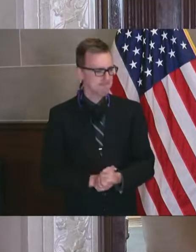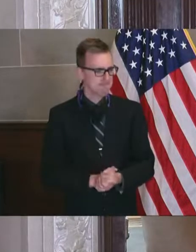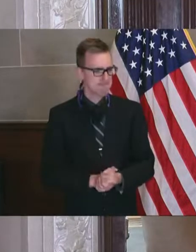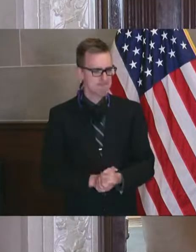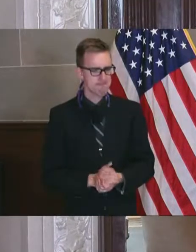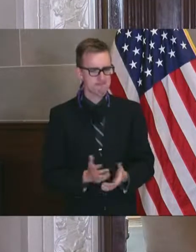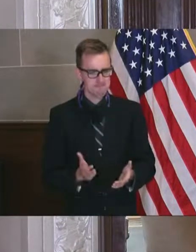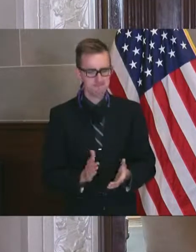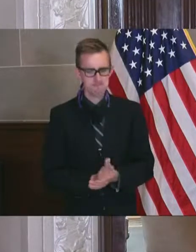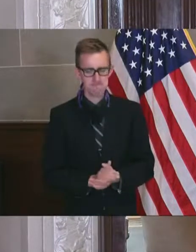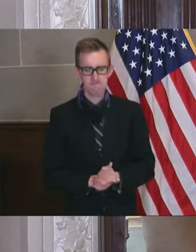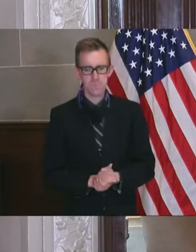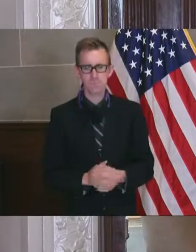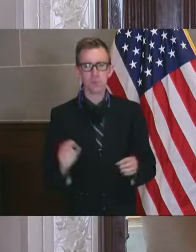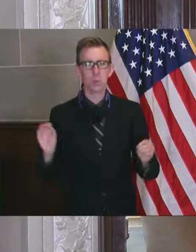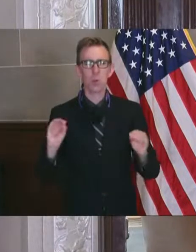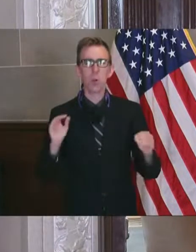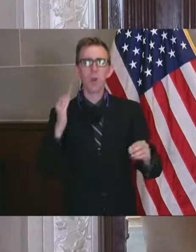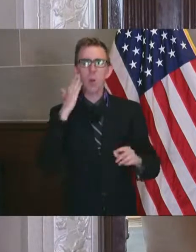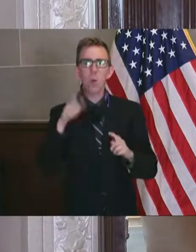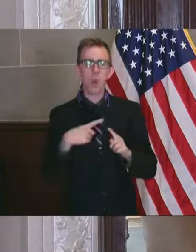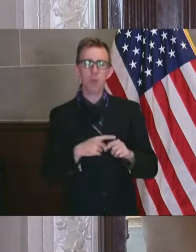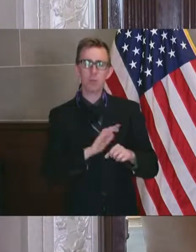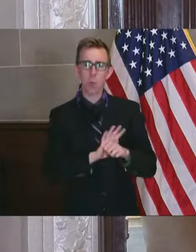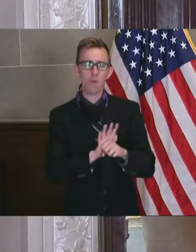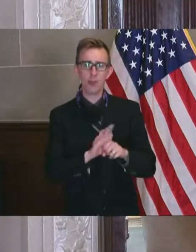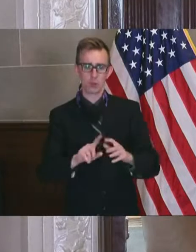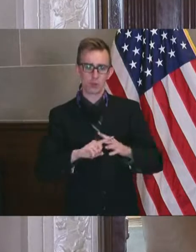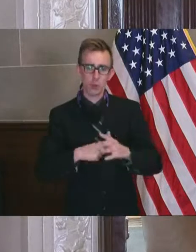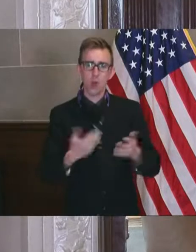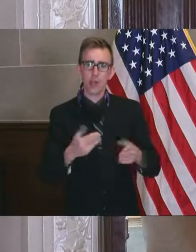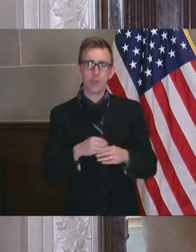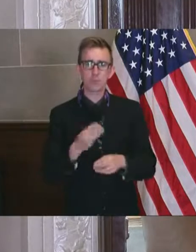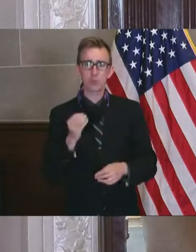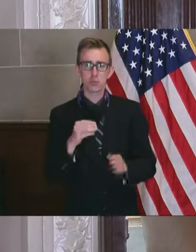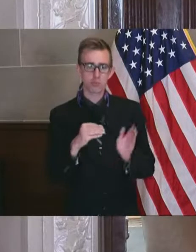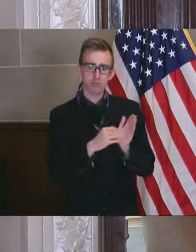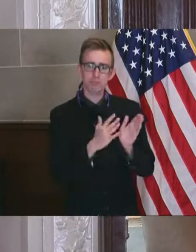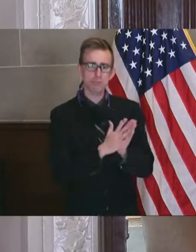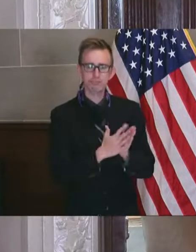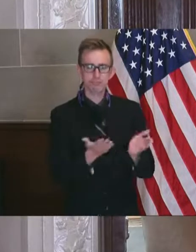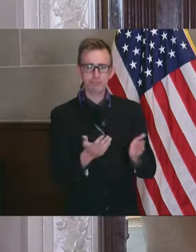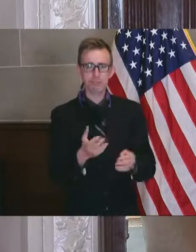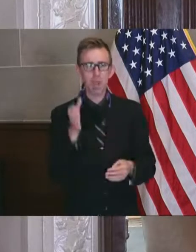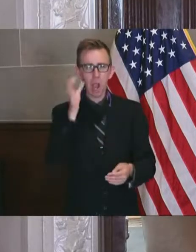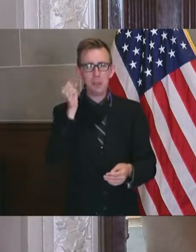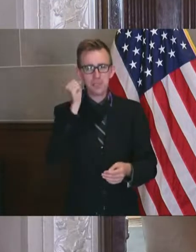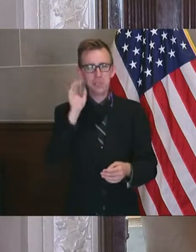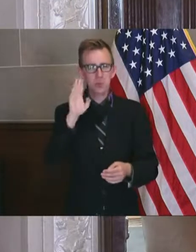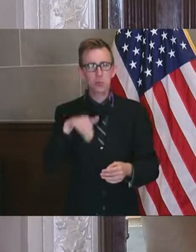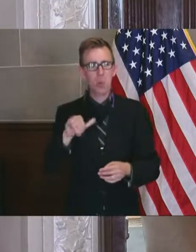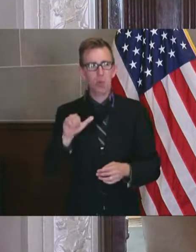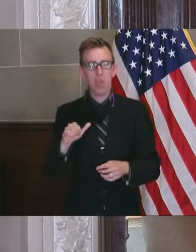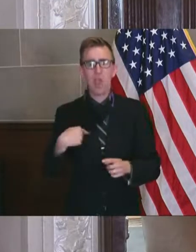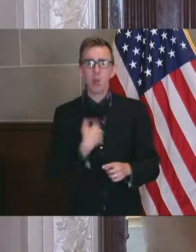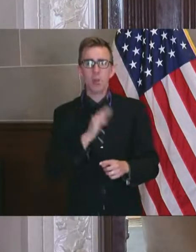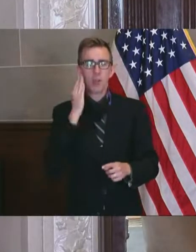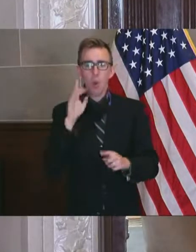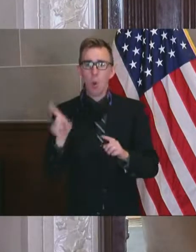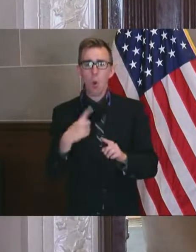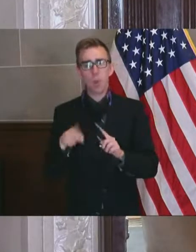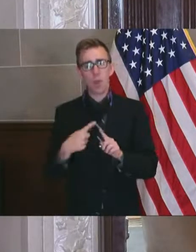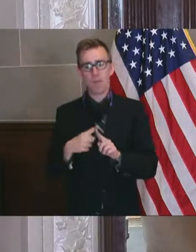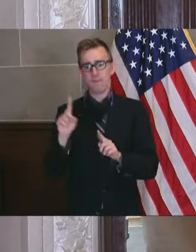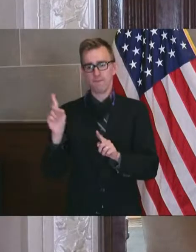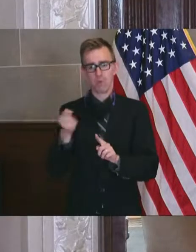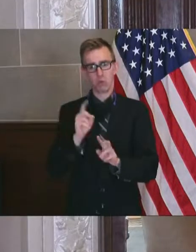well, let me just say this. Nobody knows when the coronavirus started in Missouri. Anybody with any common sense would know that, because we know only when the first case